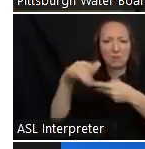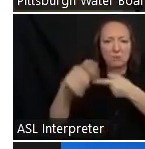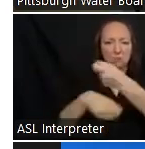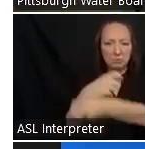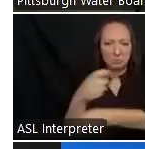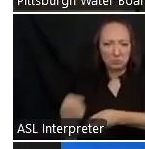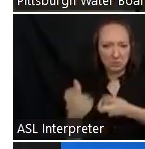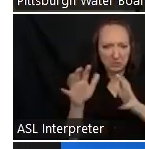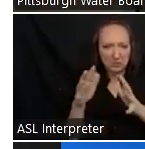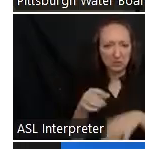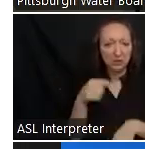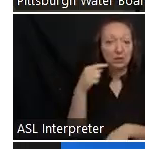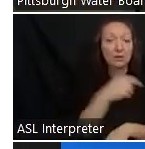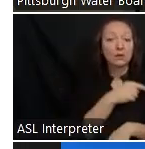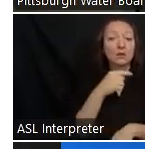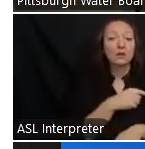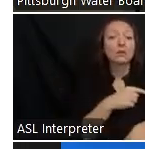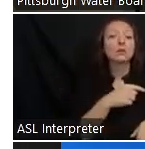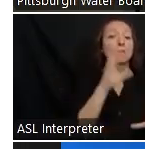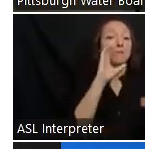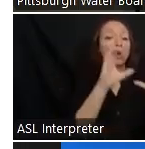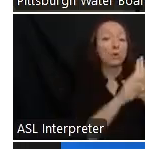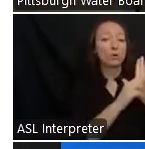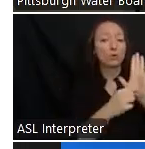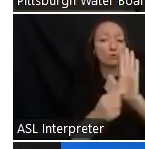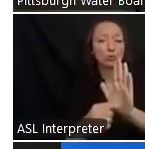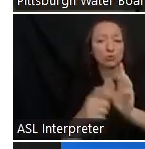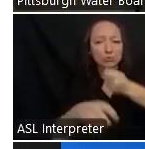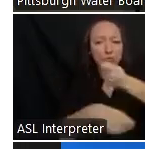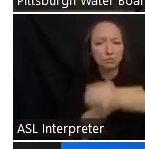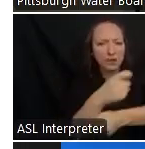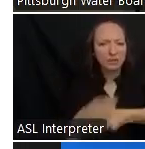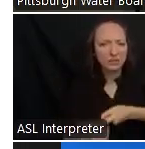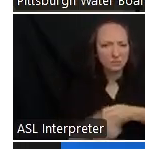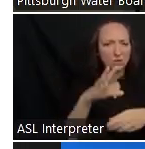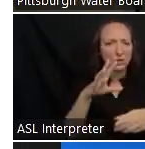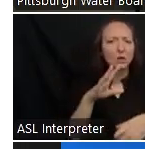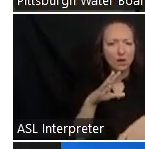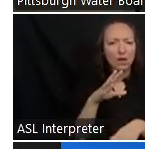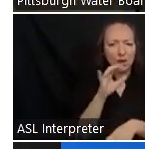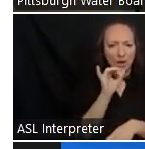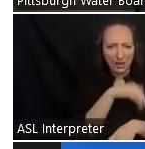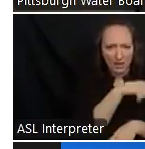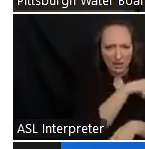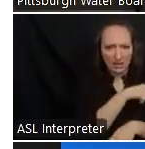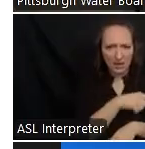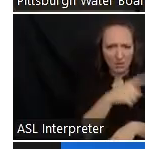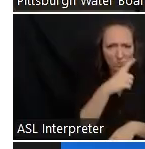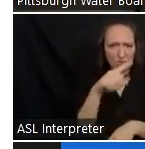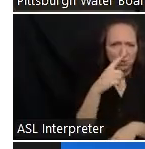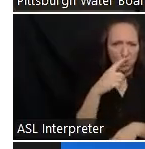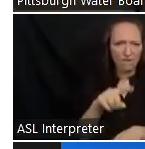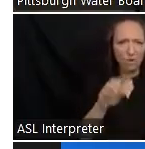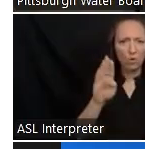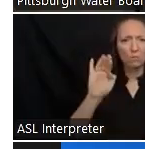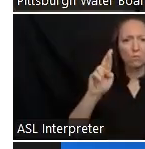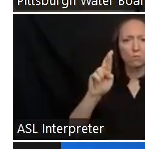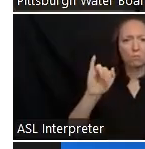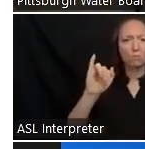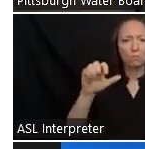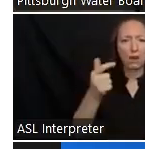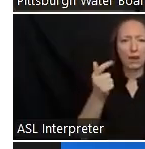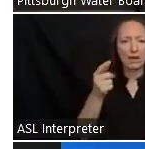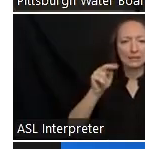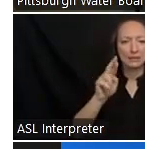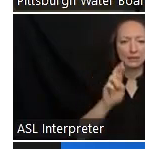are located respectively on Brighton Road in Marshall Shadeland on the left and on Smallman Street in the Strip District on